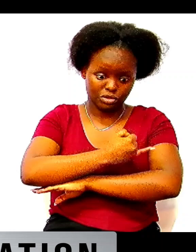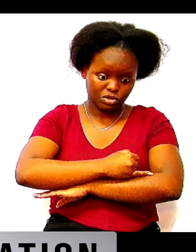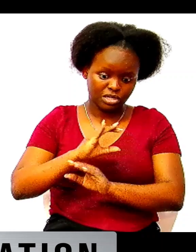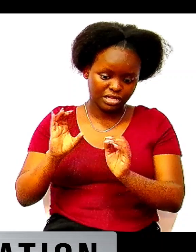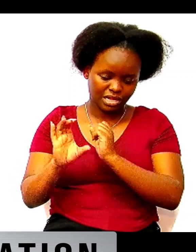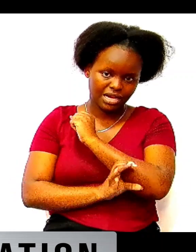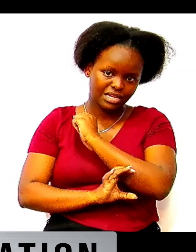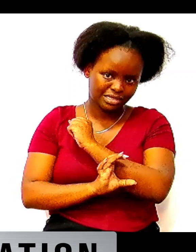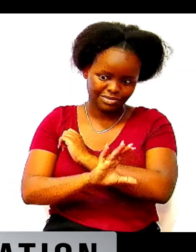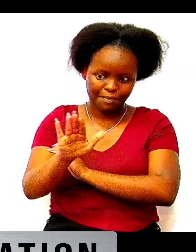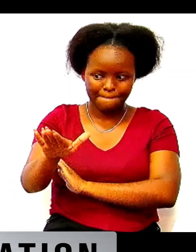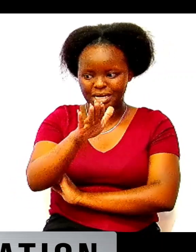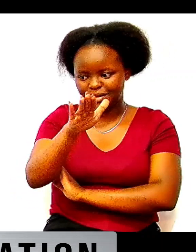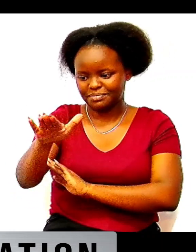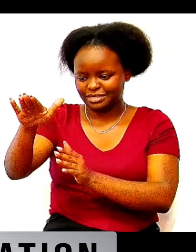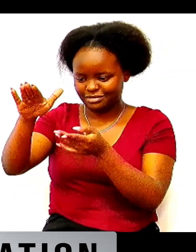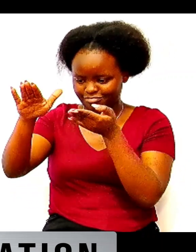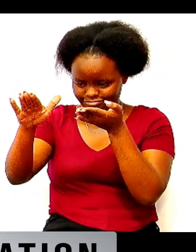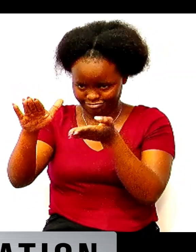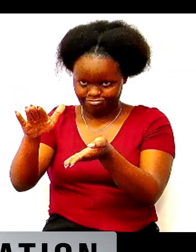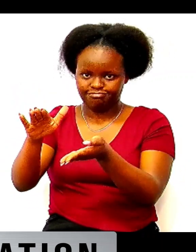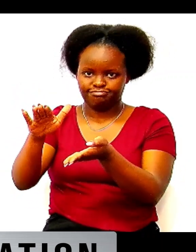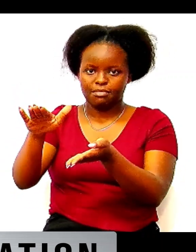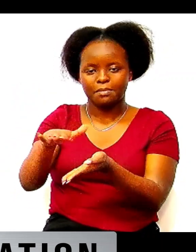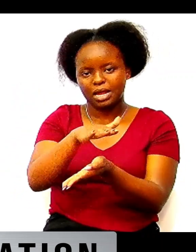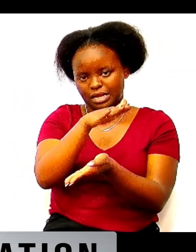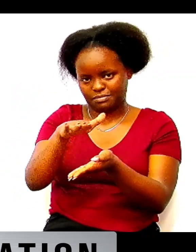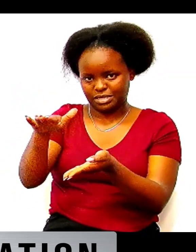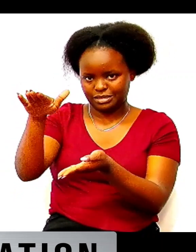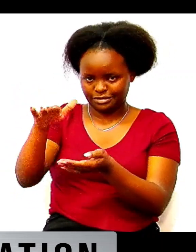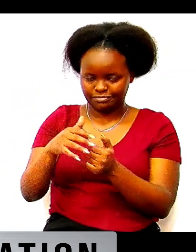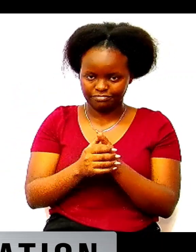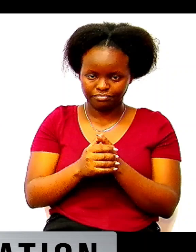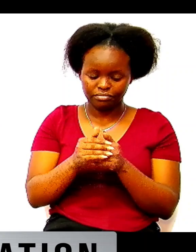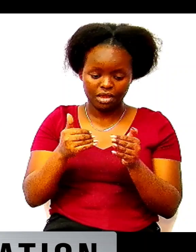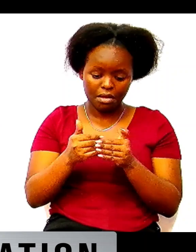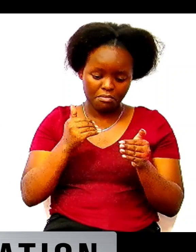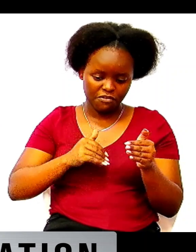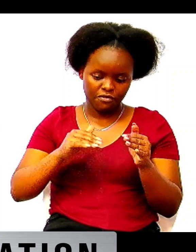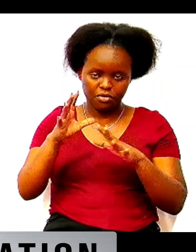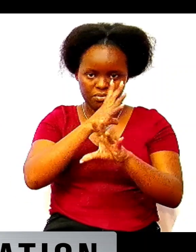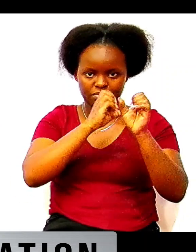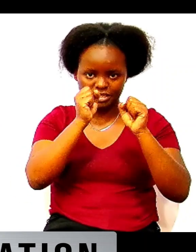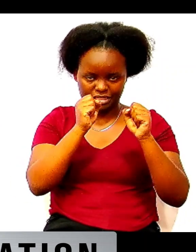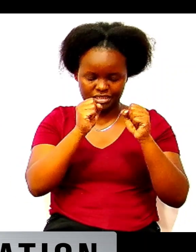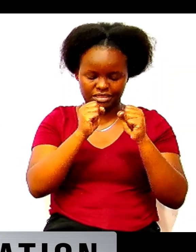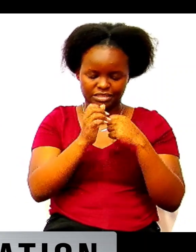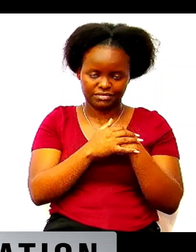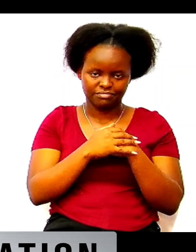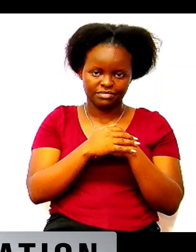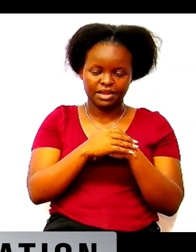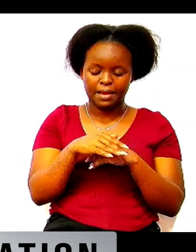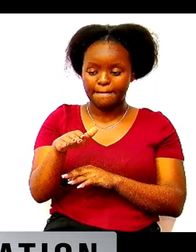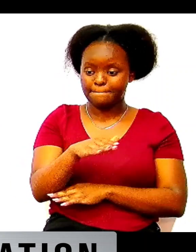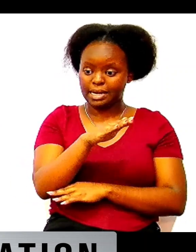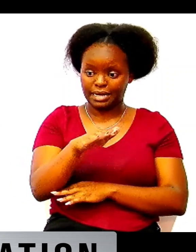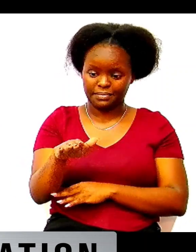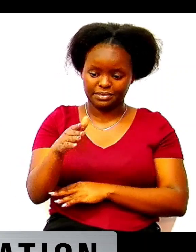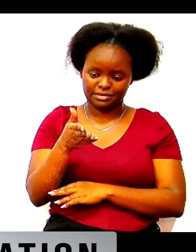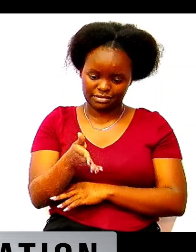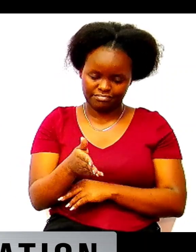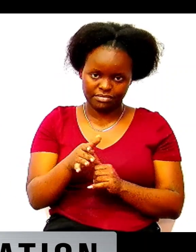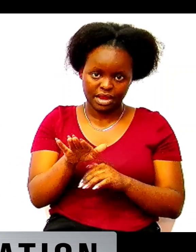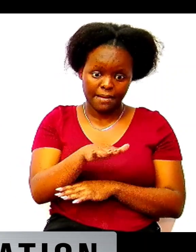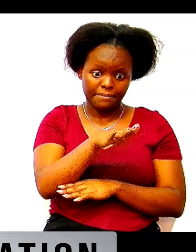country is parliament, Jonah. Right. It is parliament before you come to the presidency. It is parliament, John. It is parliament